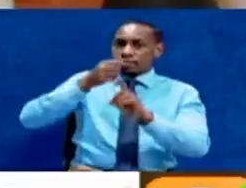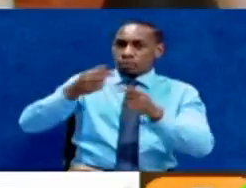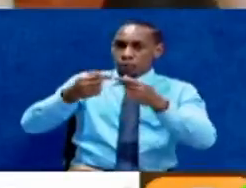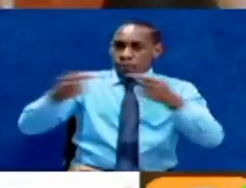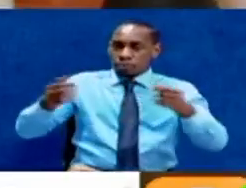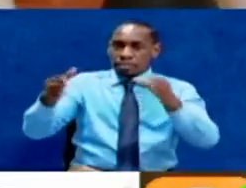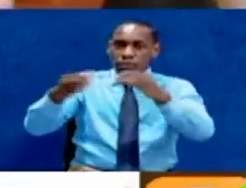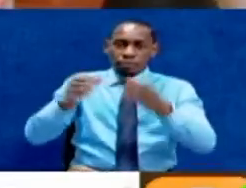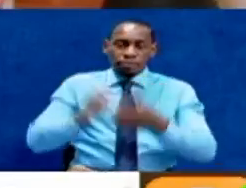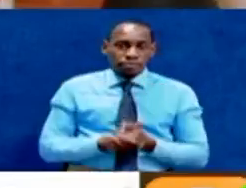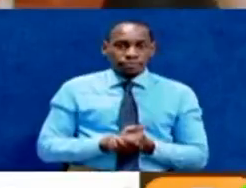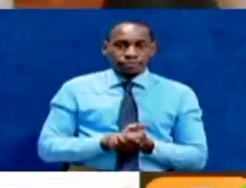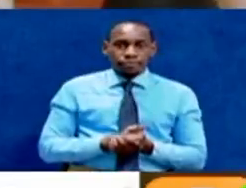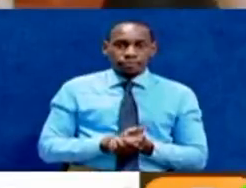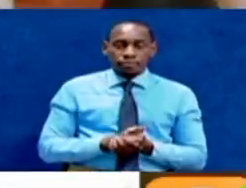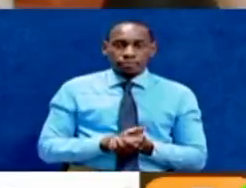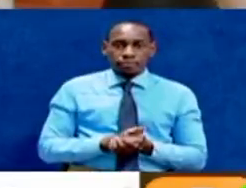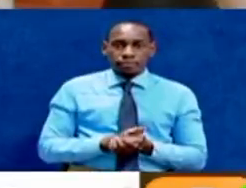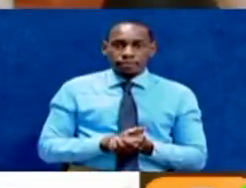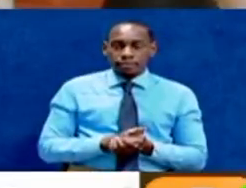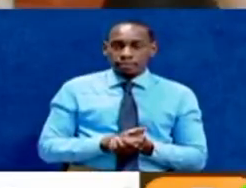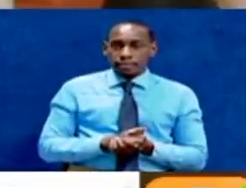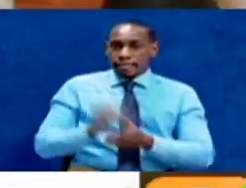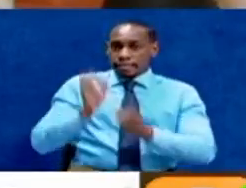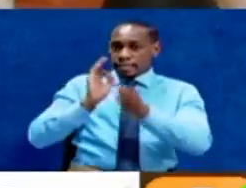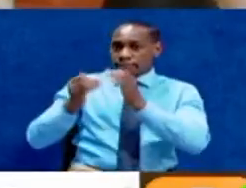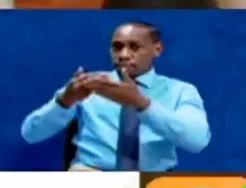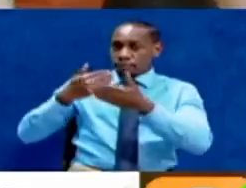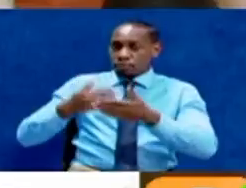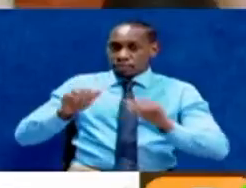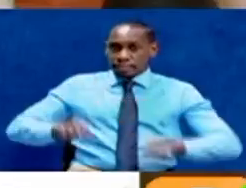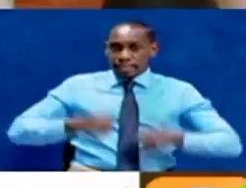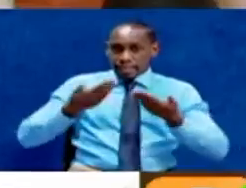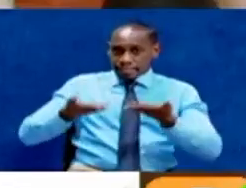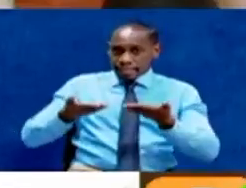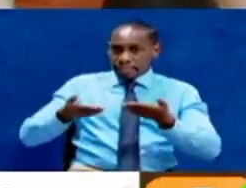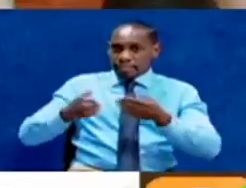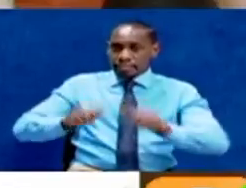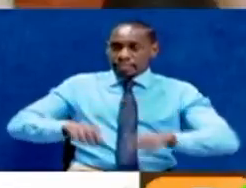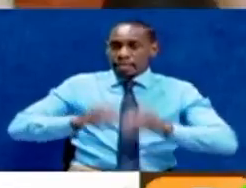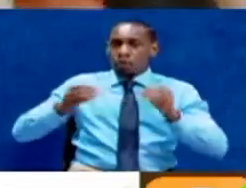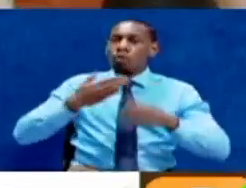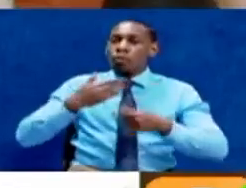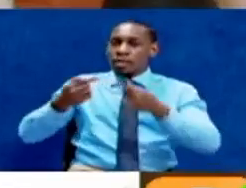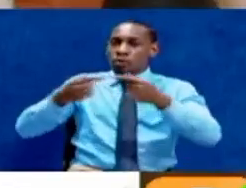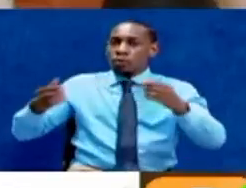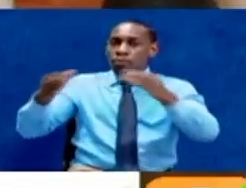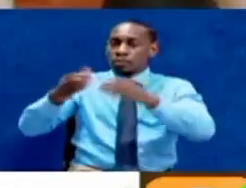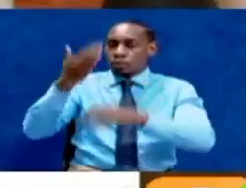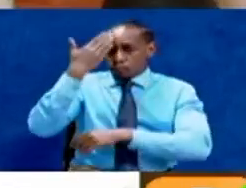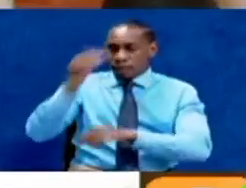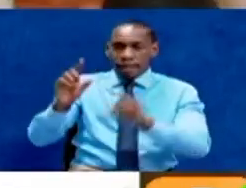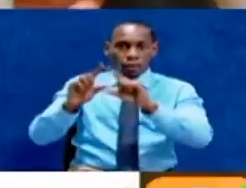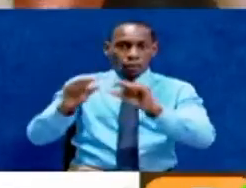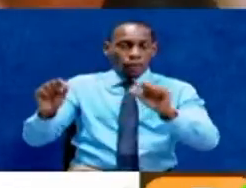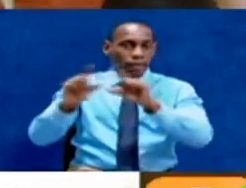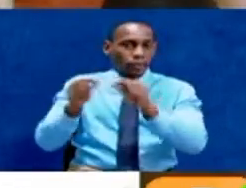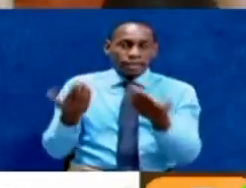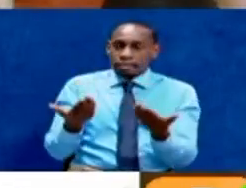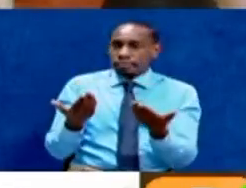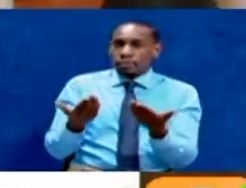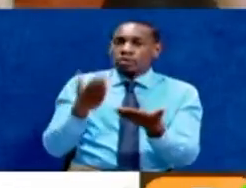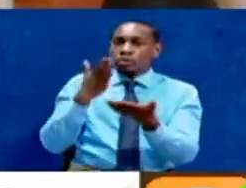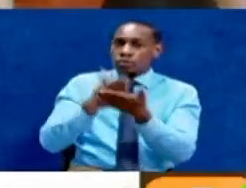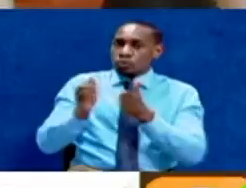party? Because that is what now seems to be happening. Okay. You used to be a chairman and you're no longer a chairman. You are now saying you're going to go and fight the party. Why would you say that? I believe this is